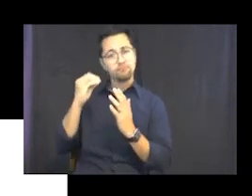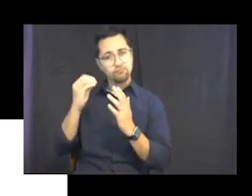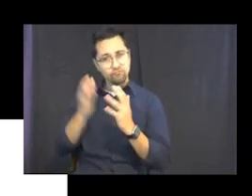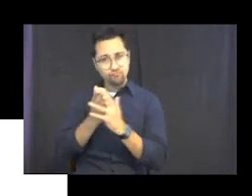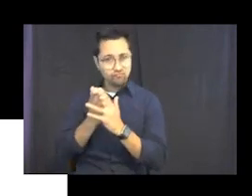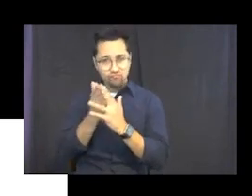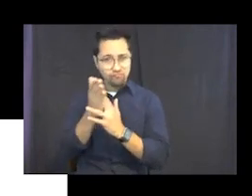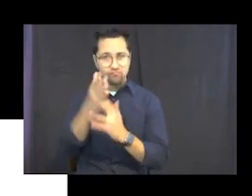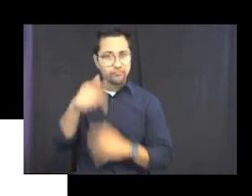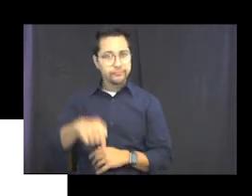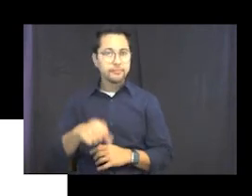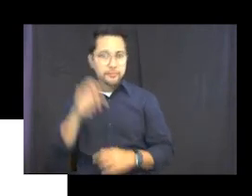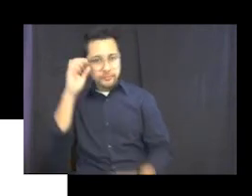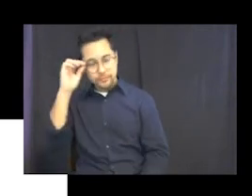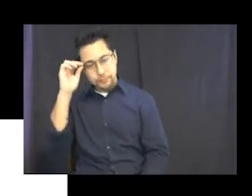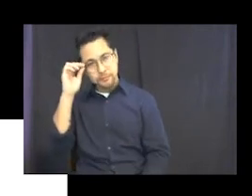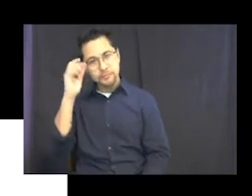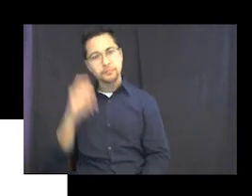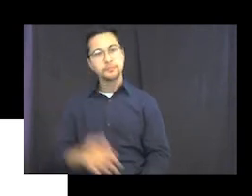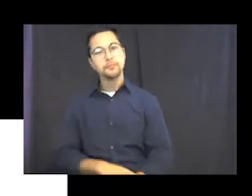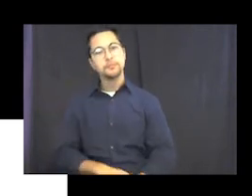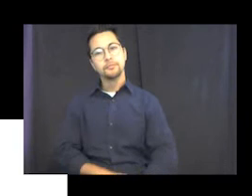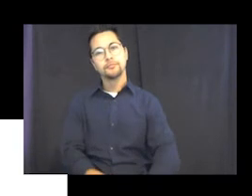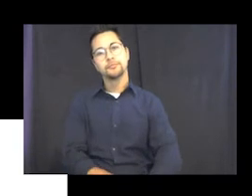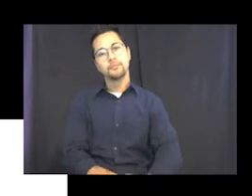this is